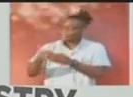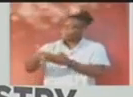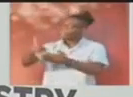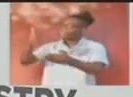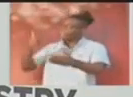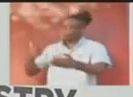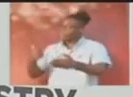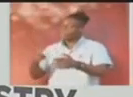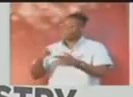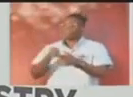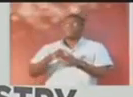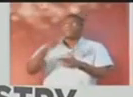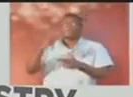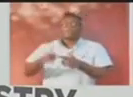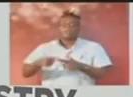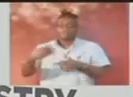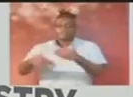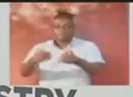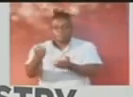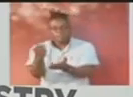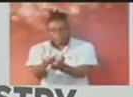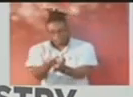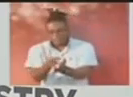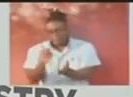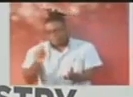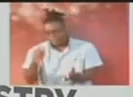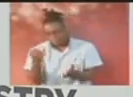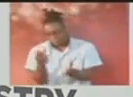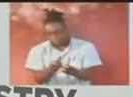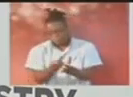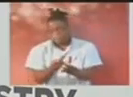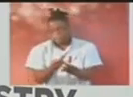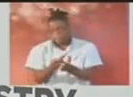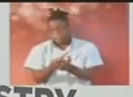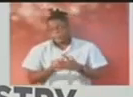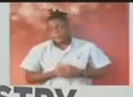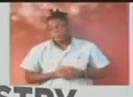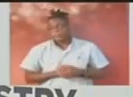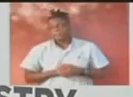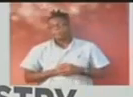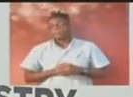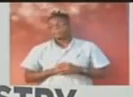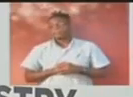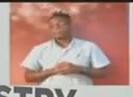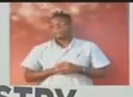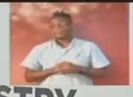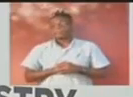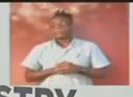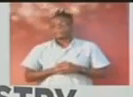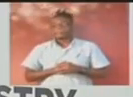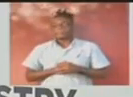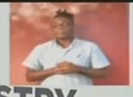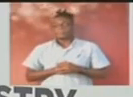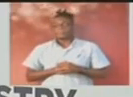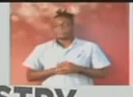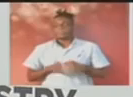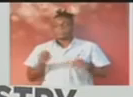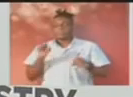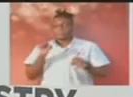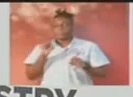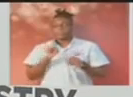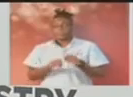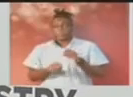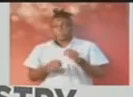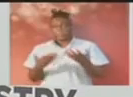to be done after the vaccine is approved. So in order to secure the